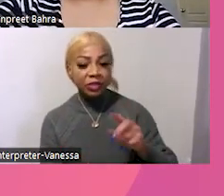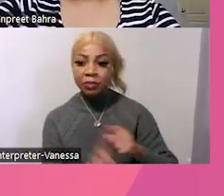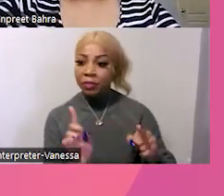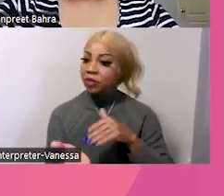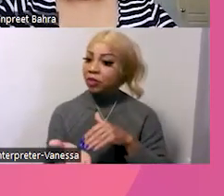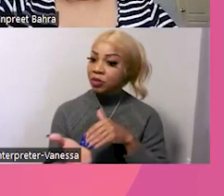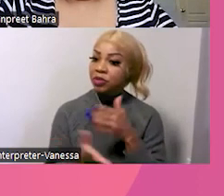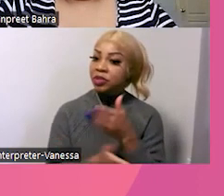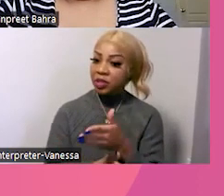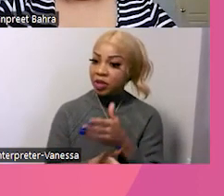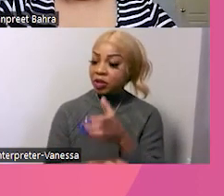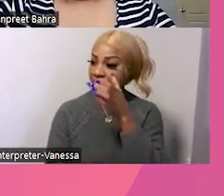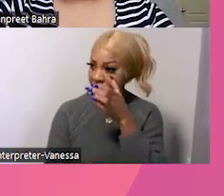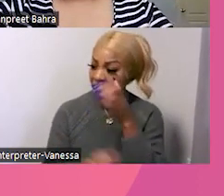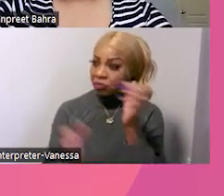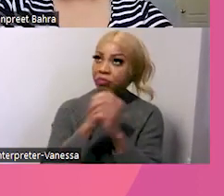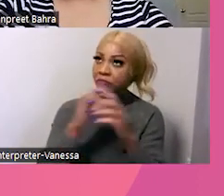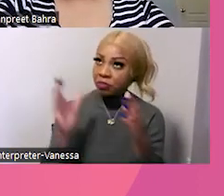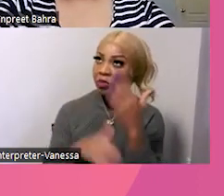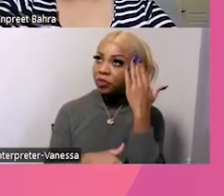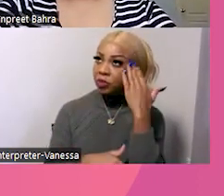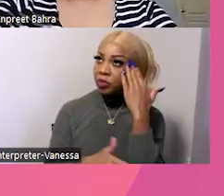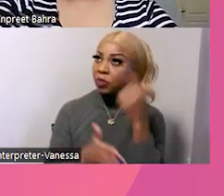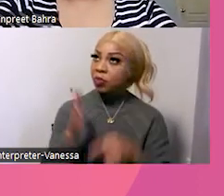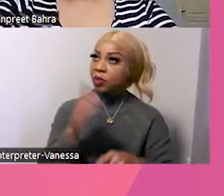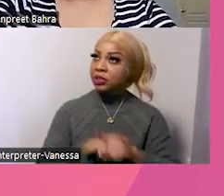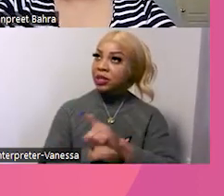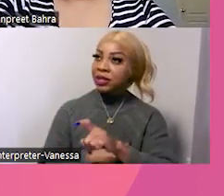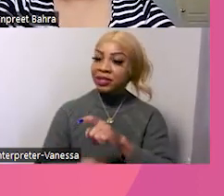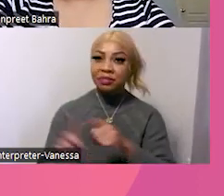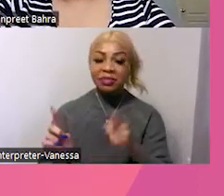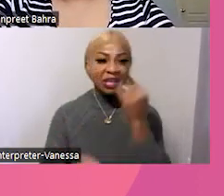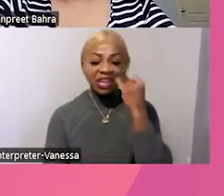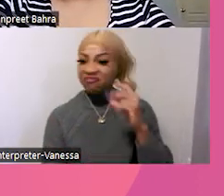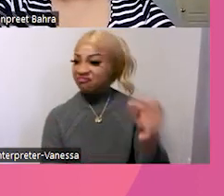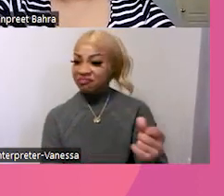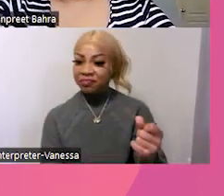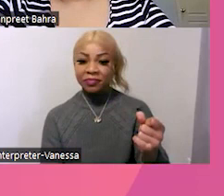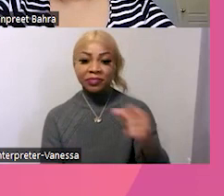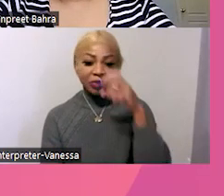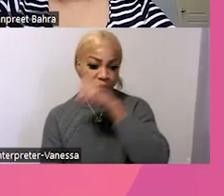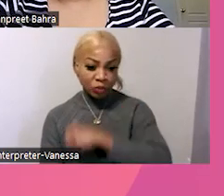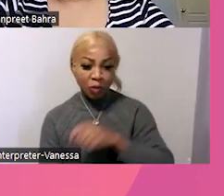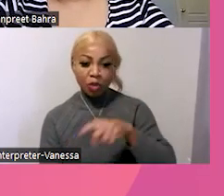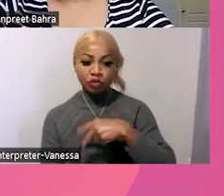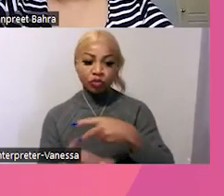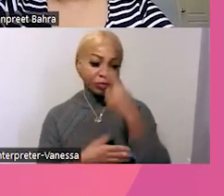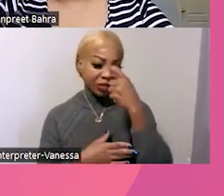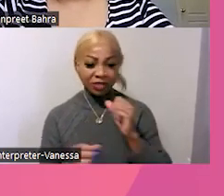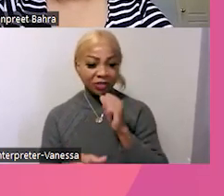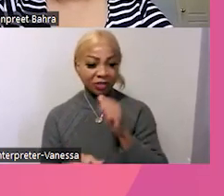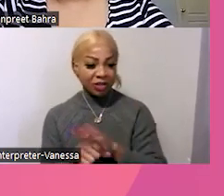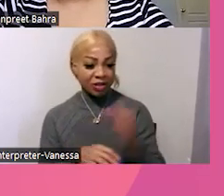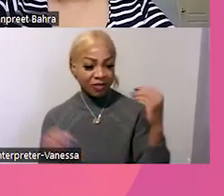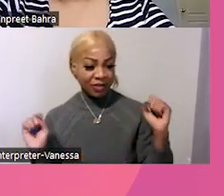to get that fuller picture, and they tend to know what to ask. But when you jump straight to, well, you tripped because you're not moving around a lot, there's